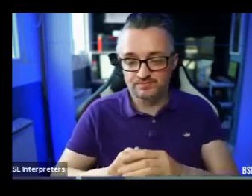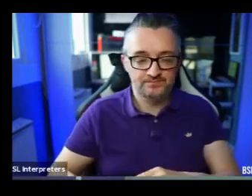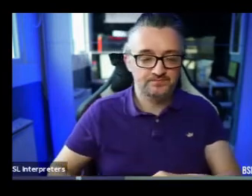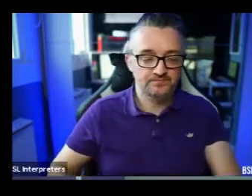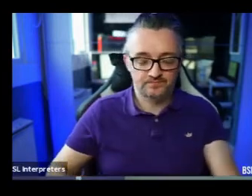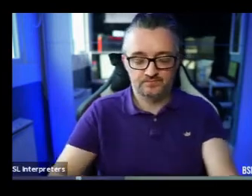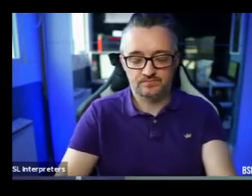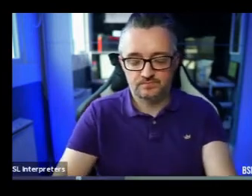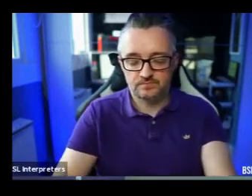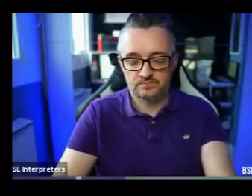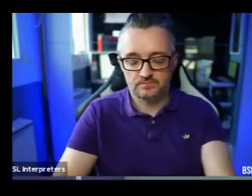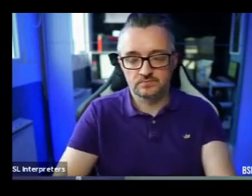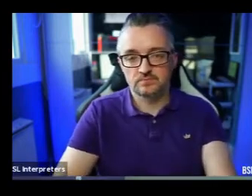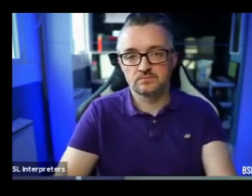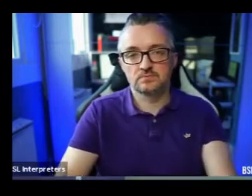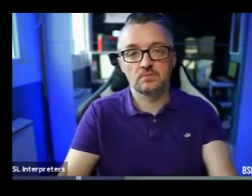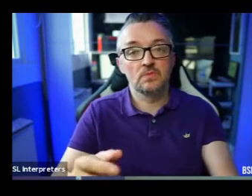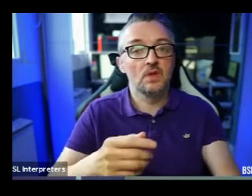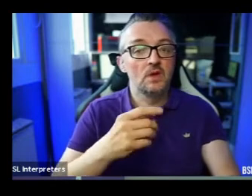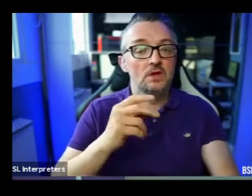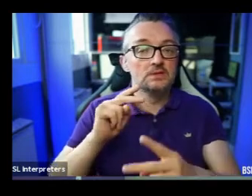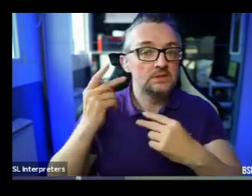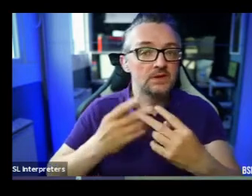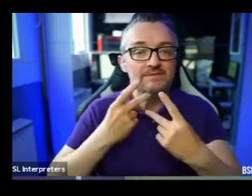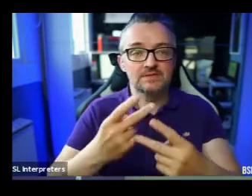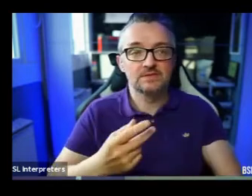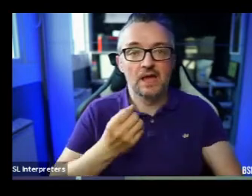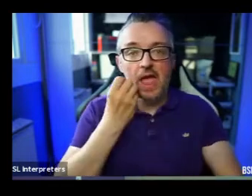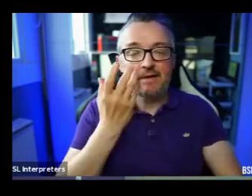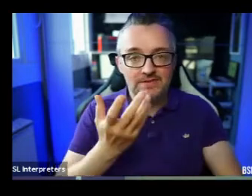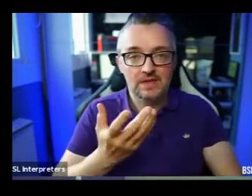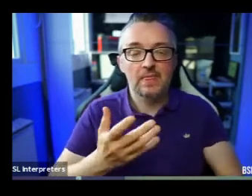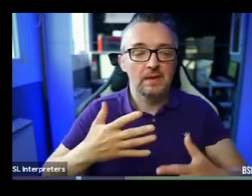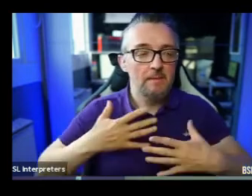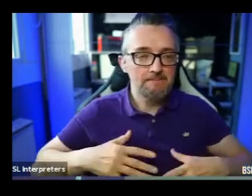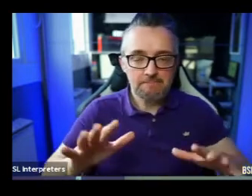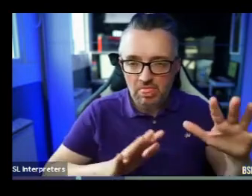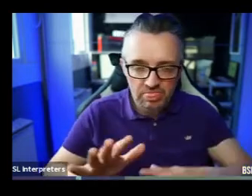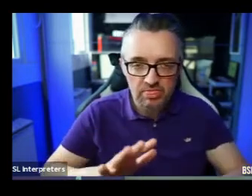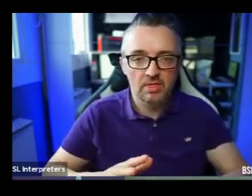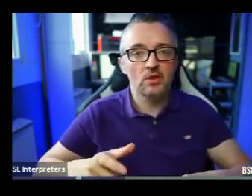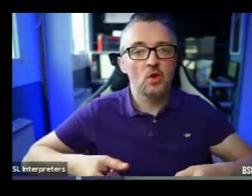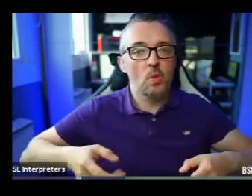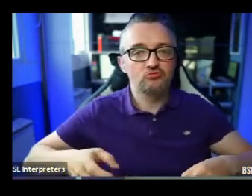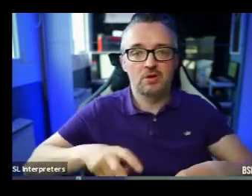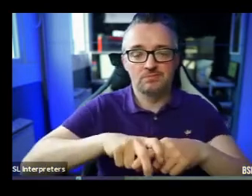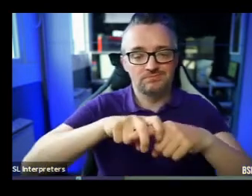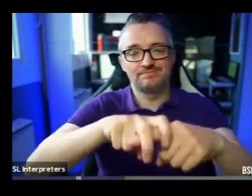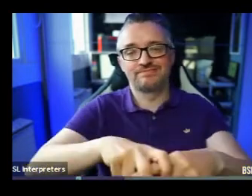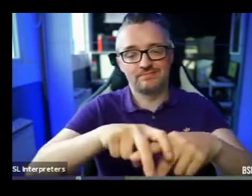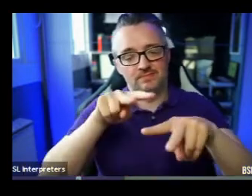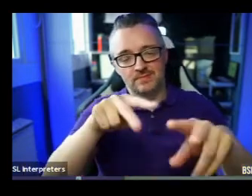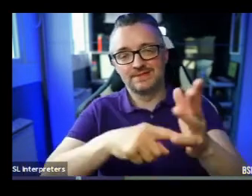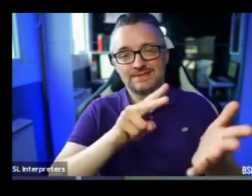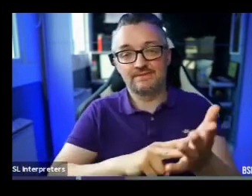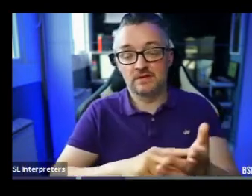particular. So the nurses first went once a week and then once a day, and then they were bathing her and they'd put her up in her wheelchair